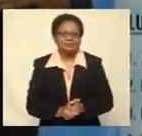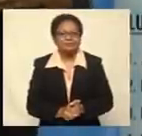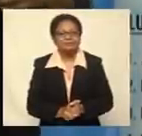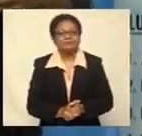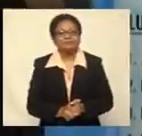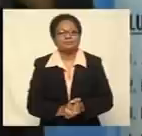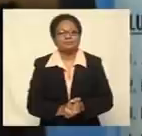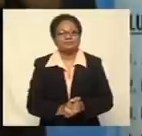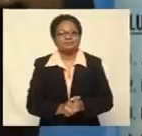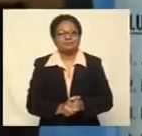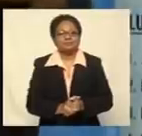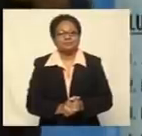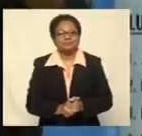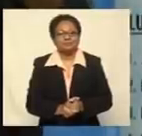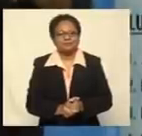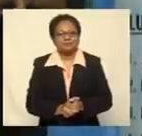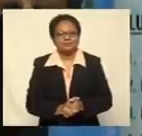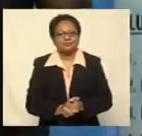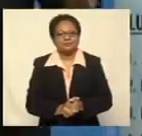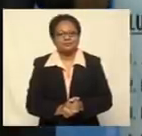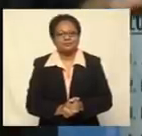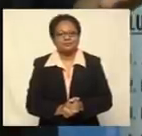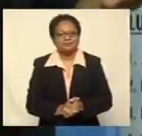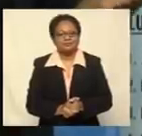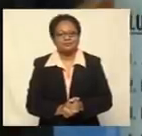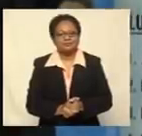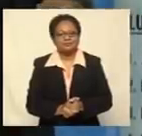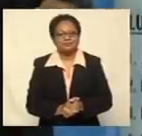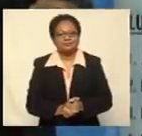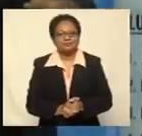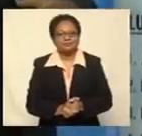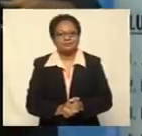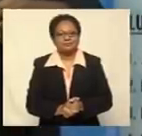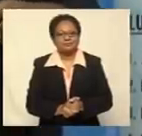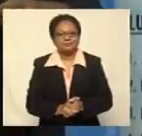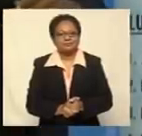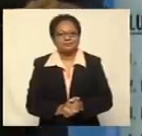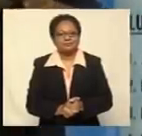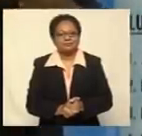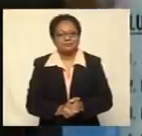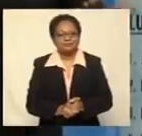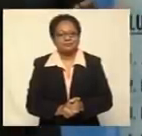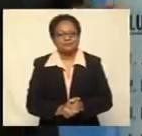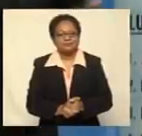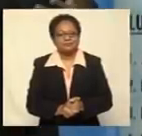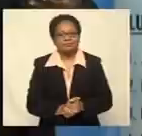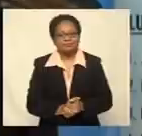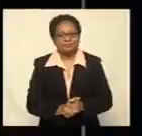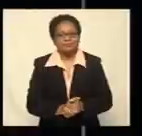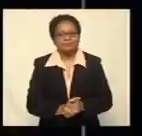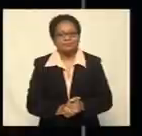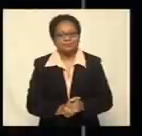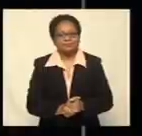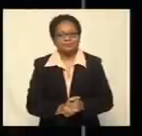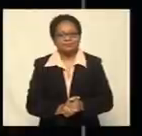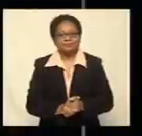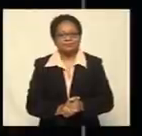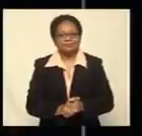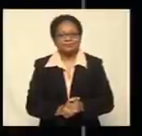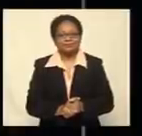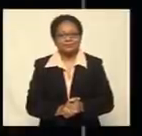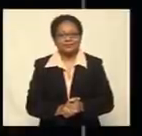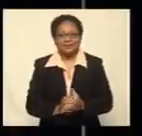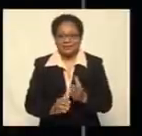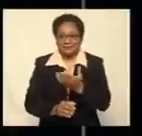long. But we cannot make that determination at this stage. I will let you know as soon as we can. And Josiah